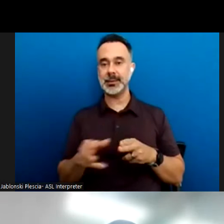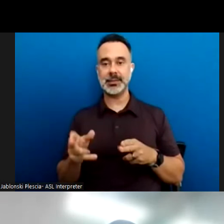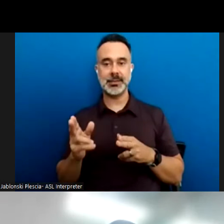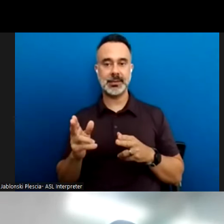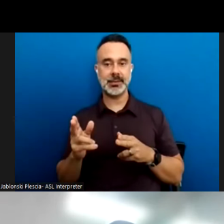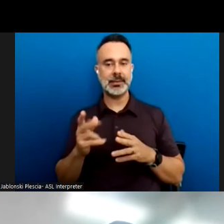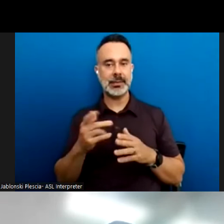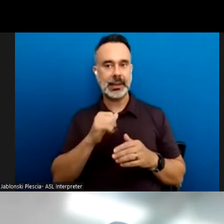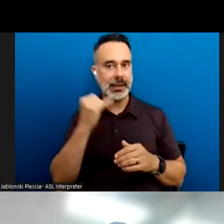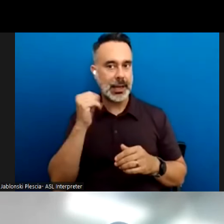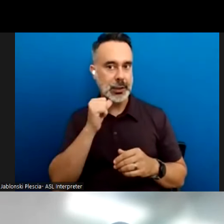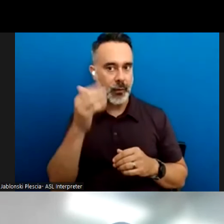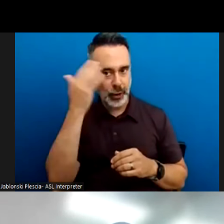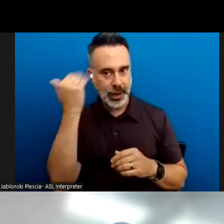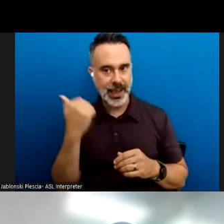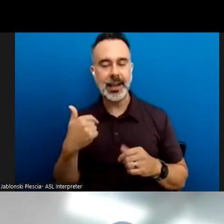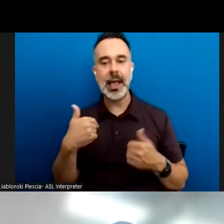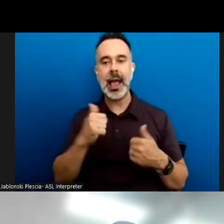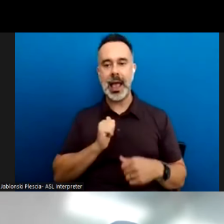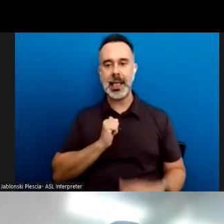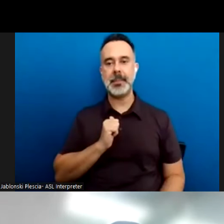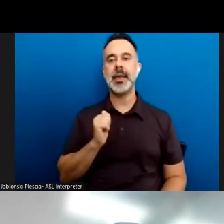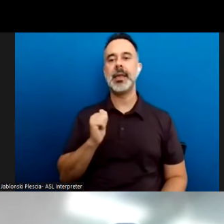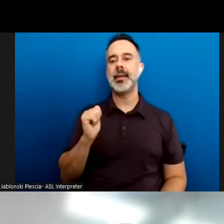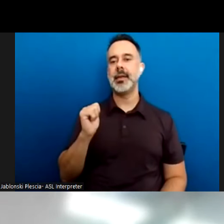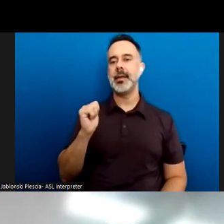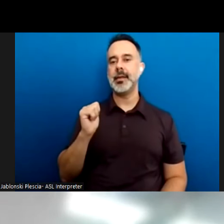don't forget, I am a